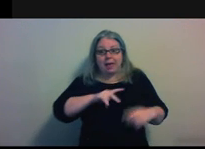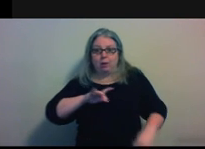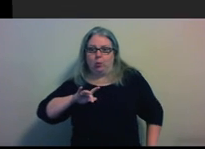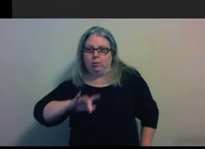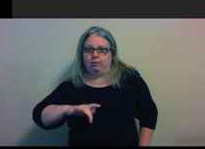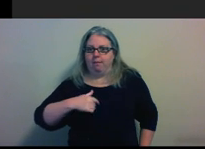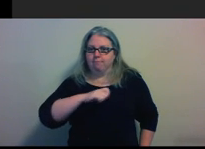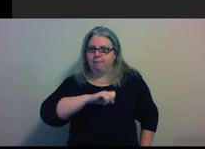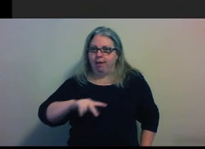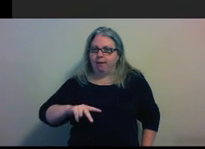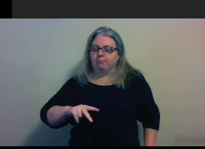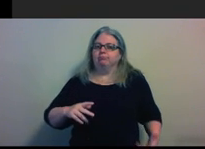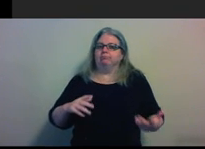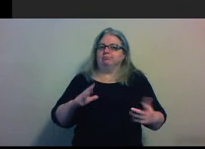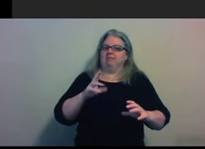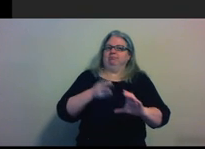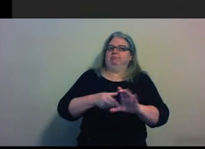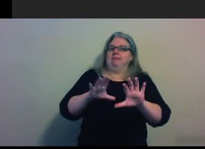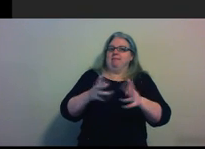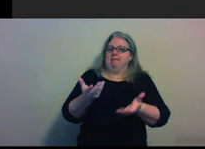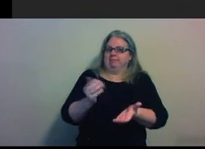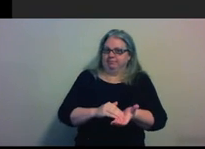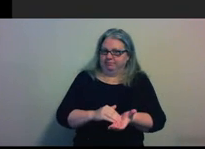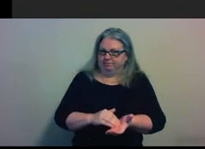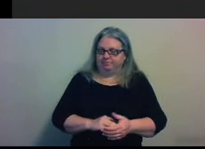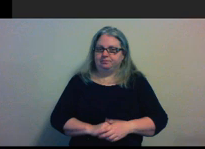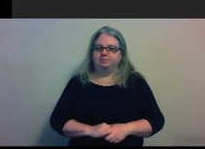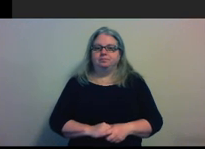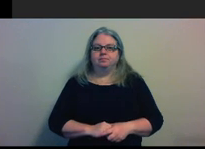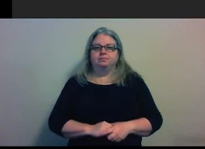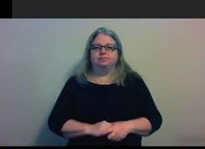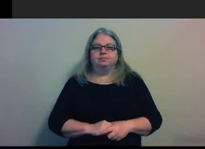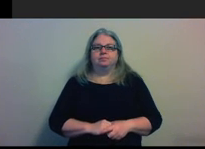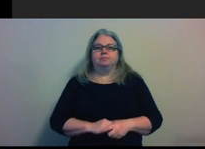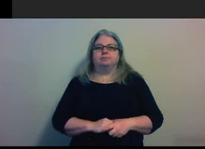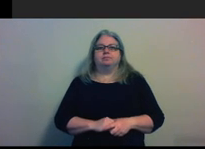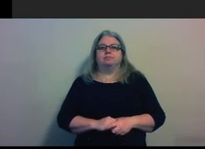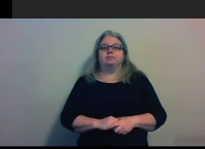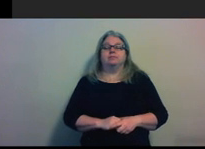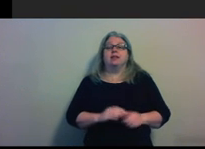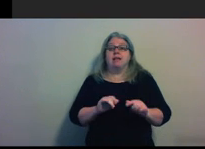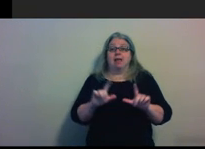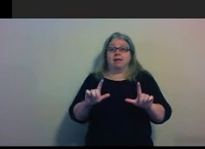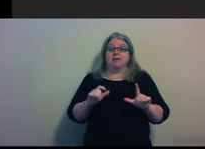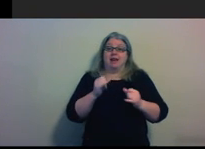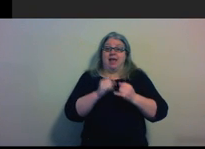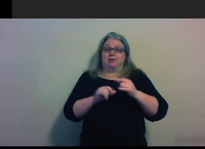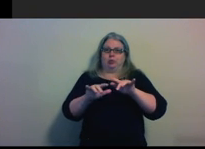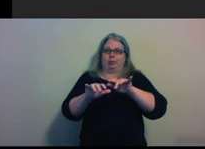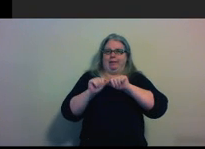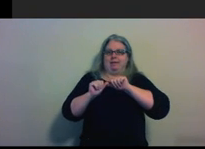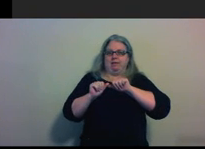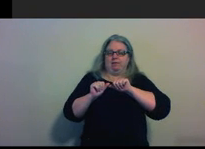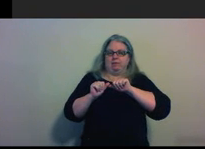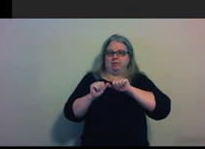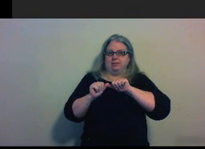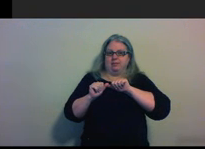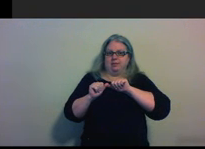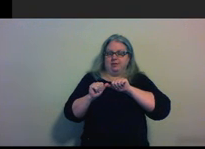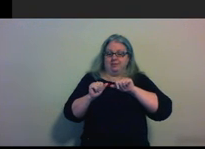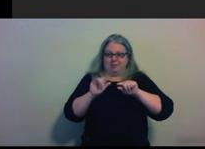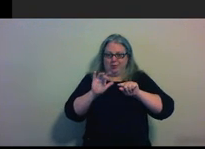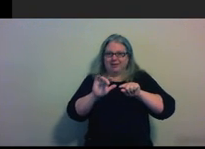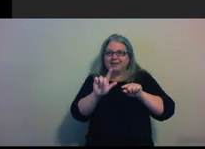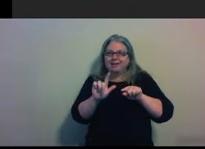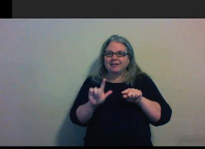click I'm back, and you're back with us in the class. The last feature is the leave session. This is exactly what